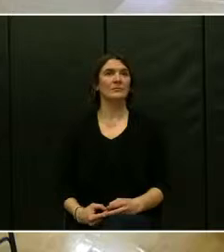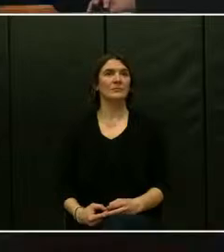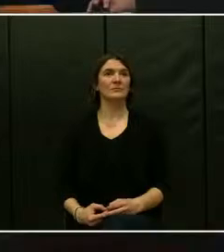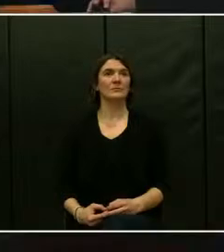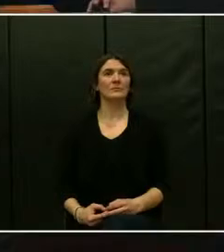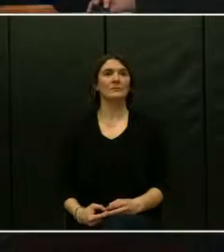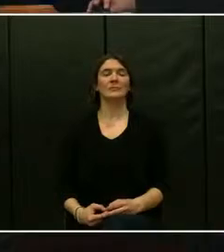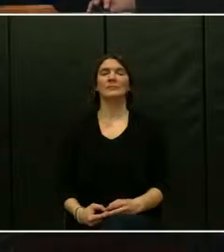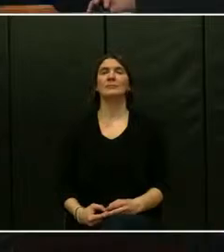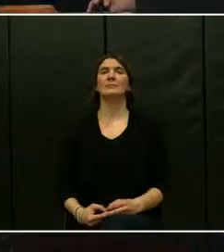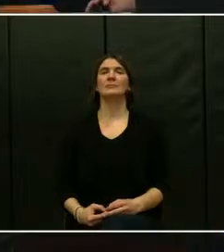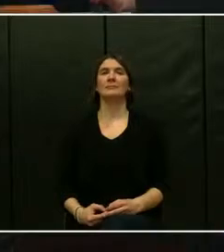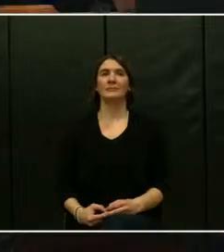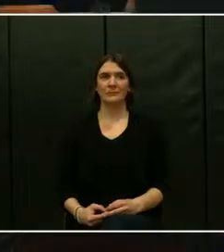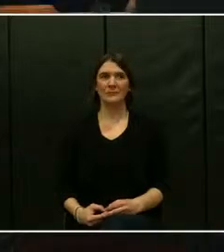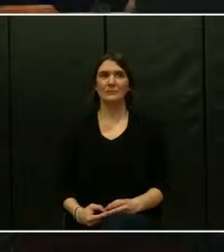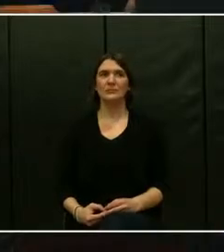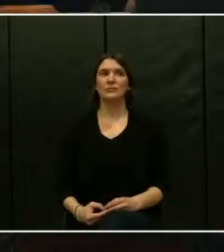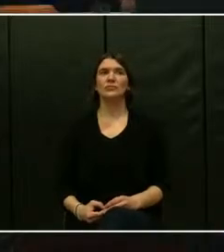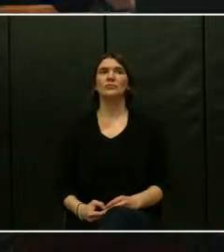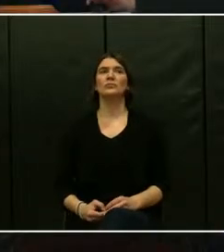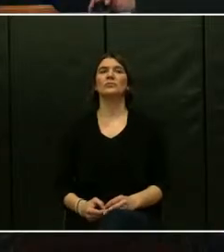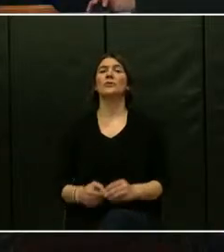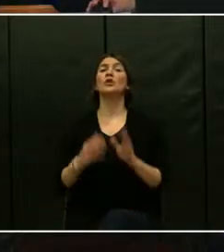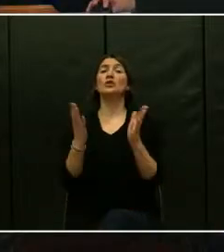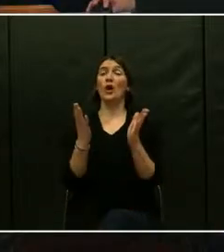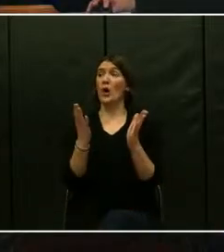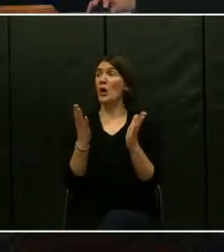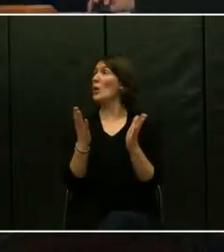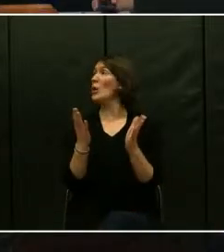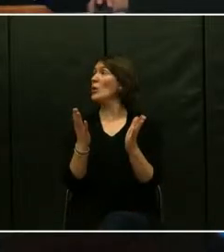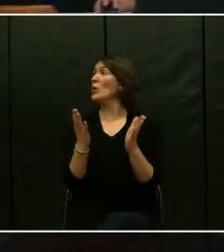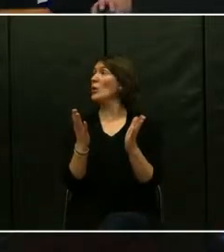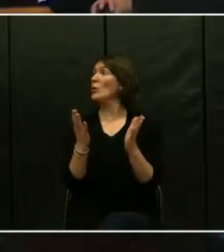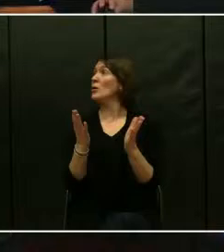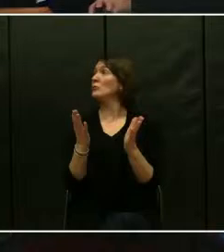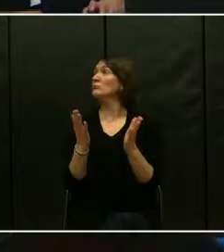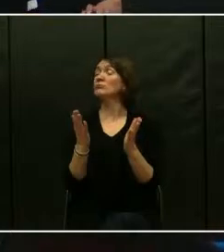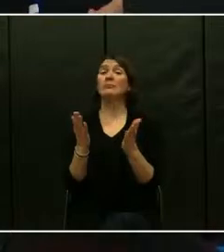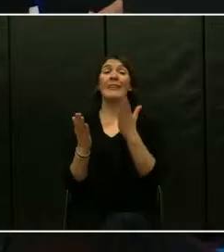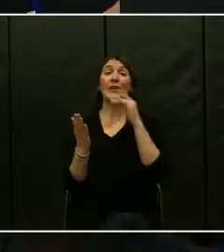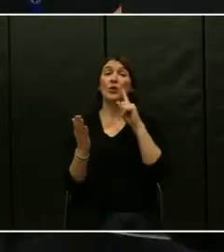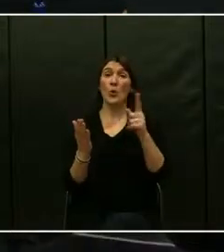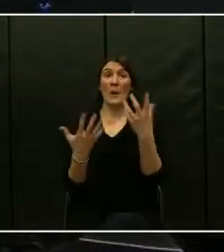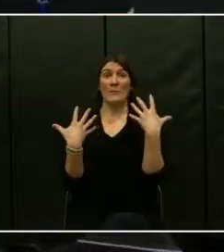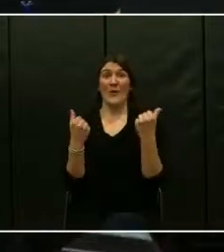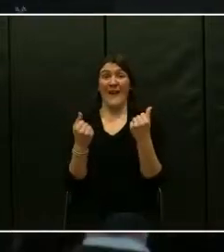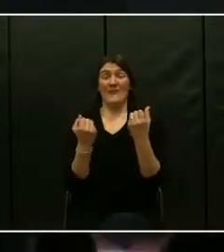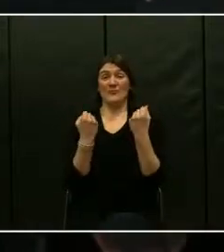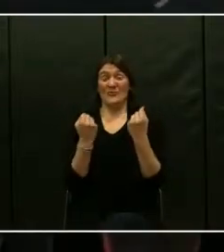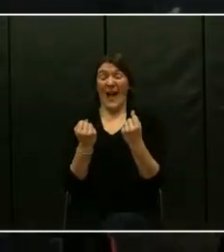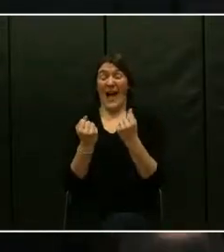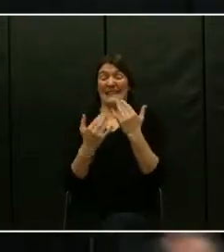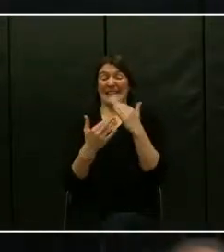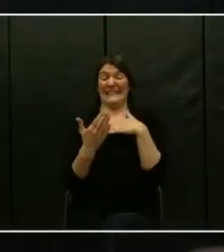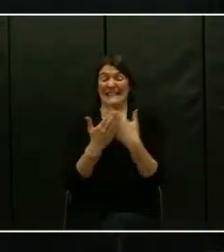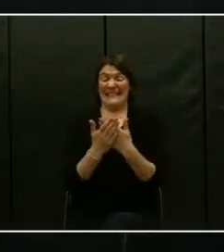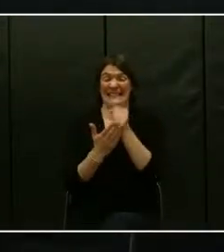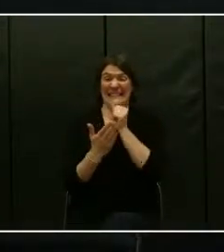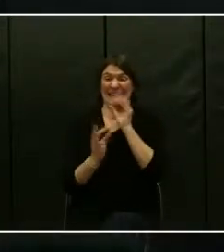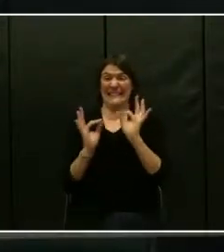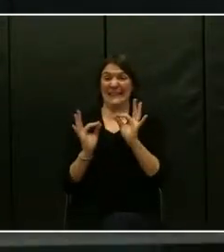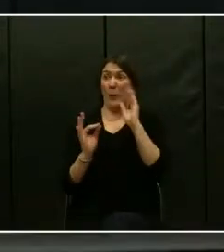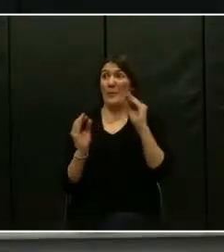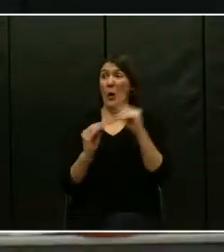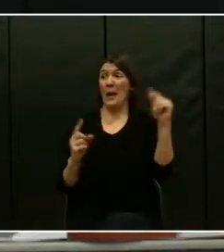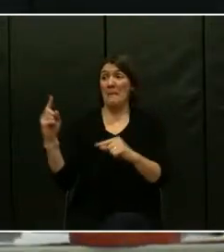we have 87 Representatives here in attendance I want to thank everybody who braved the weather to come out and hopefully we'll have